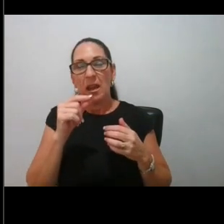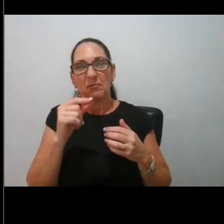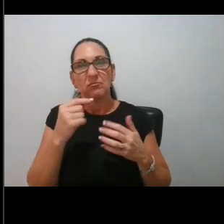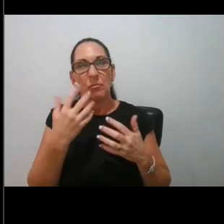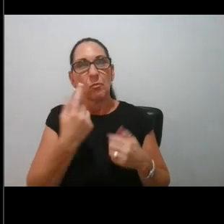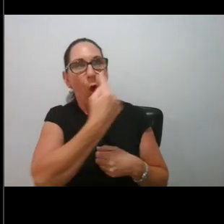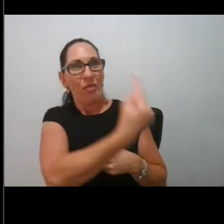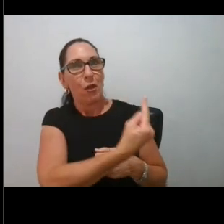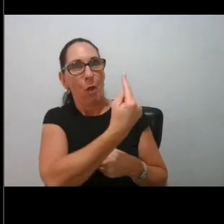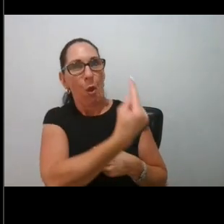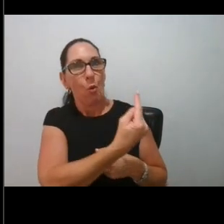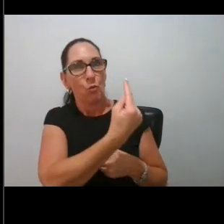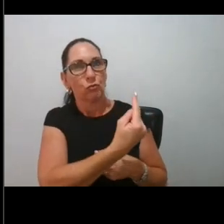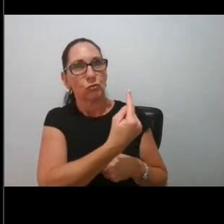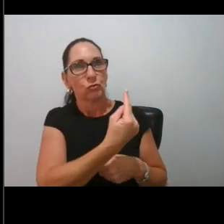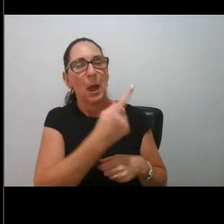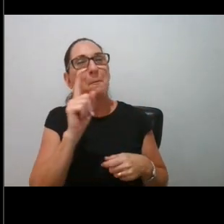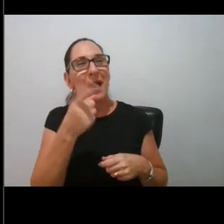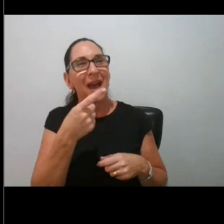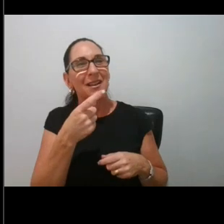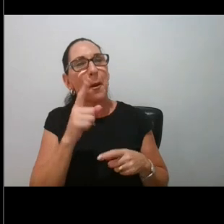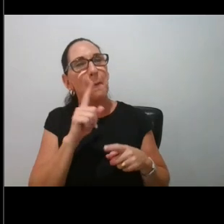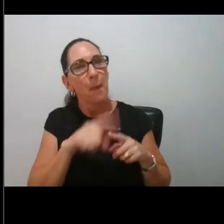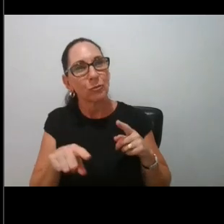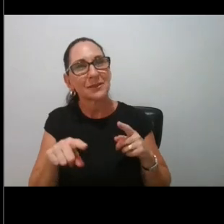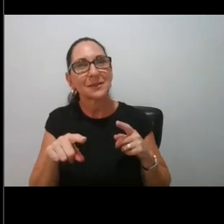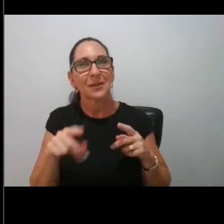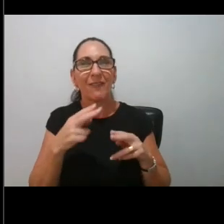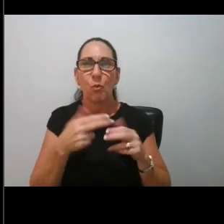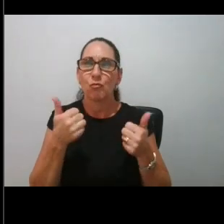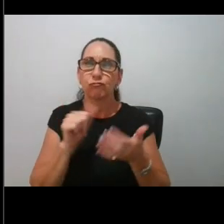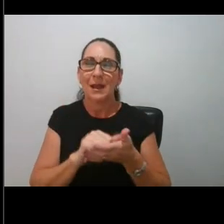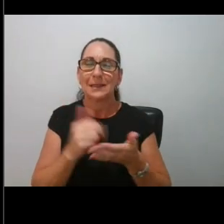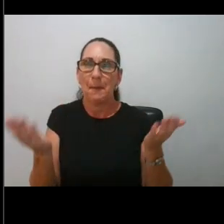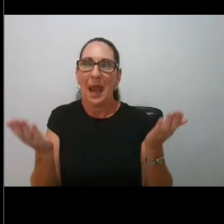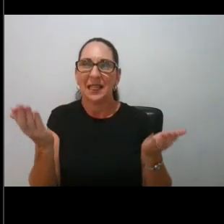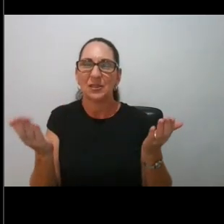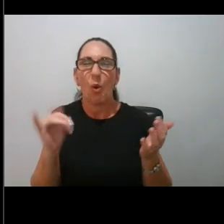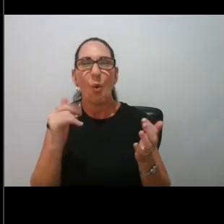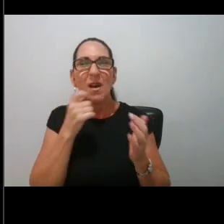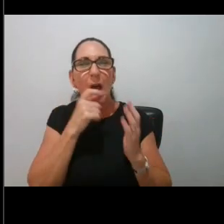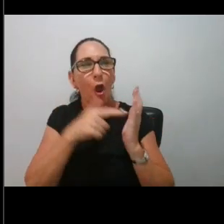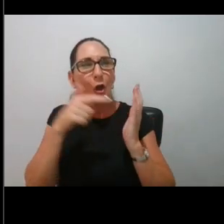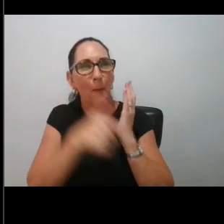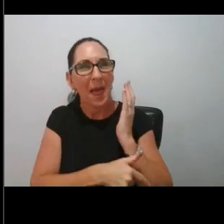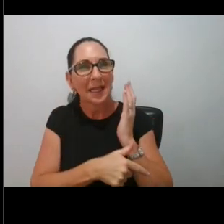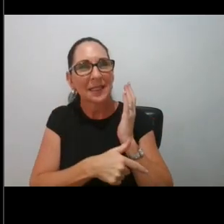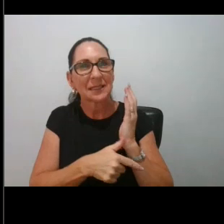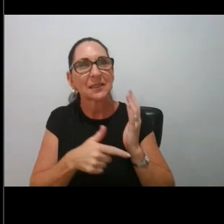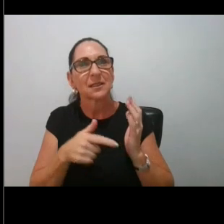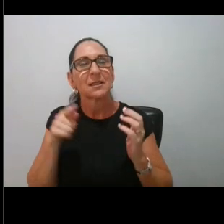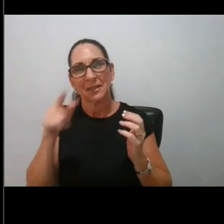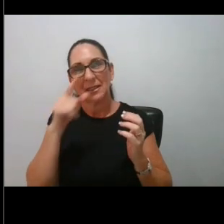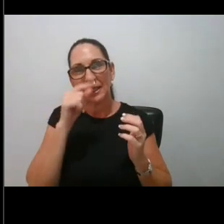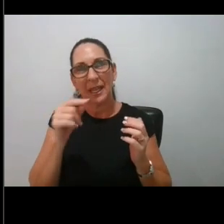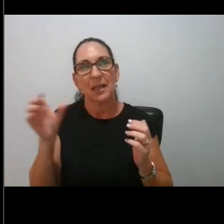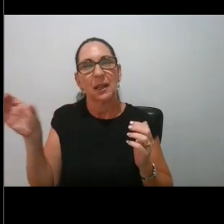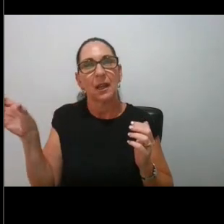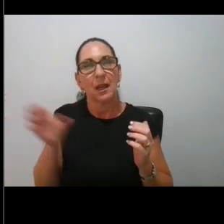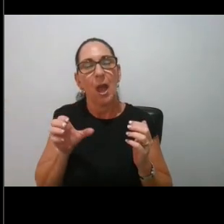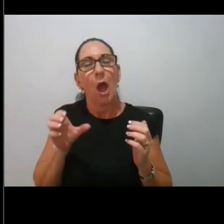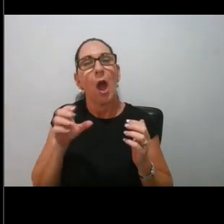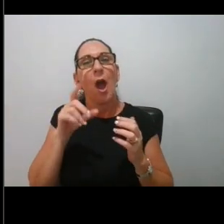circumstances, for balance or in complex matters, they might choose to bring in a co-mediator just to